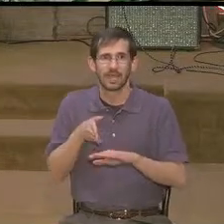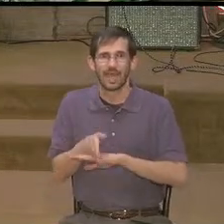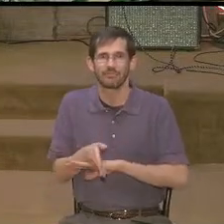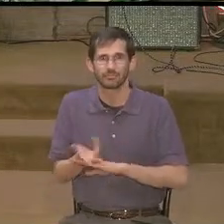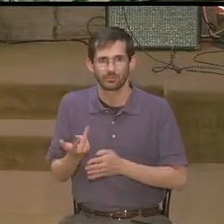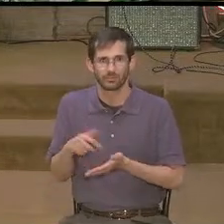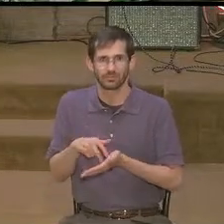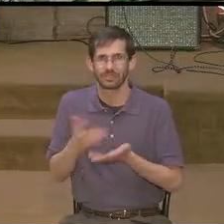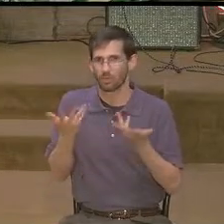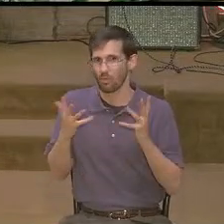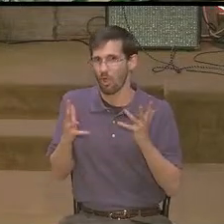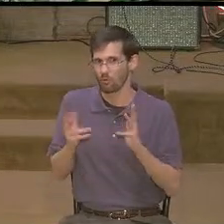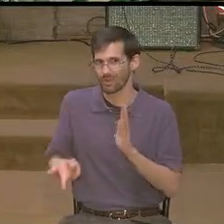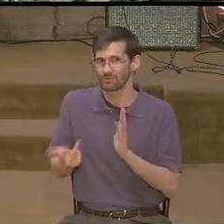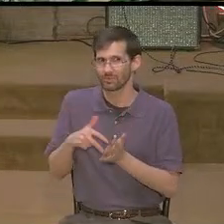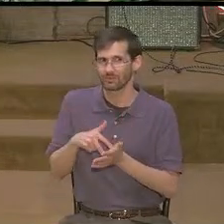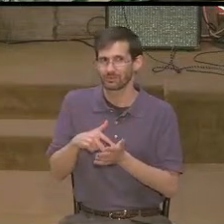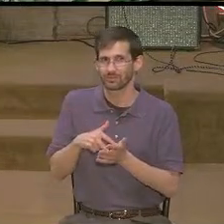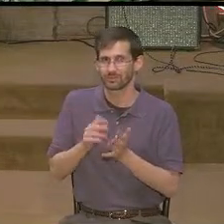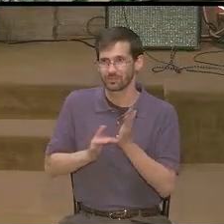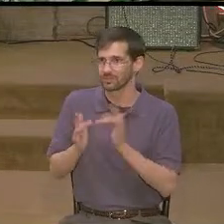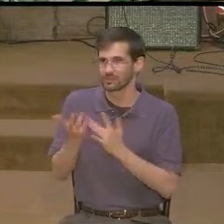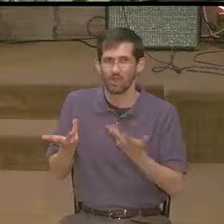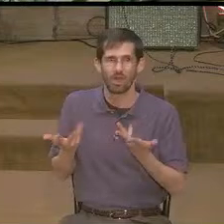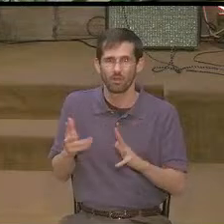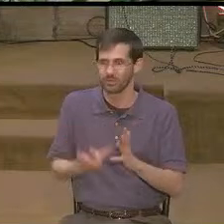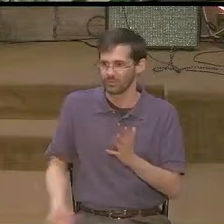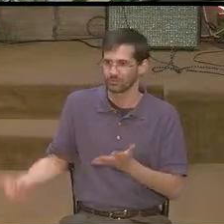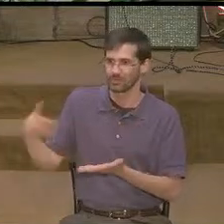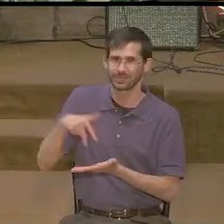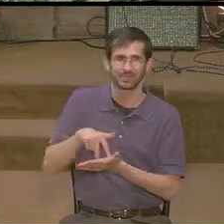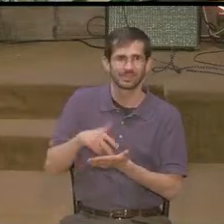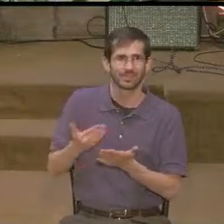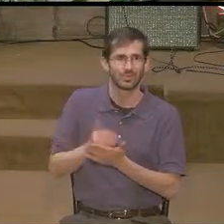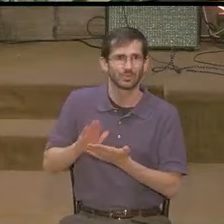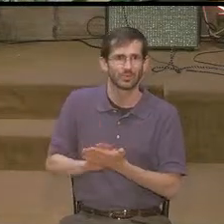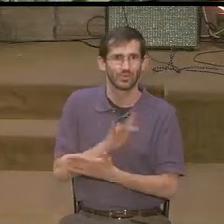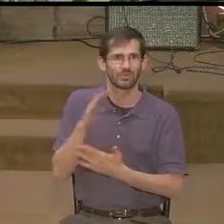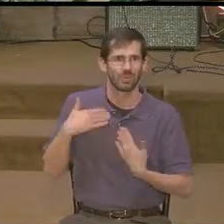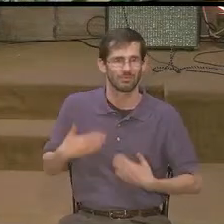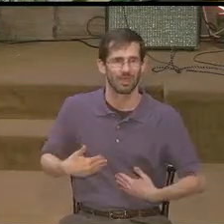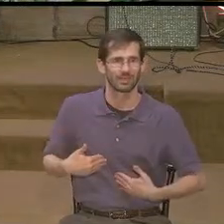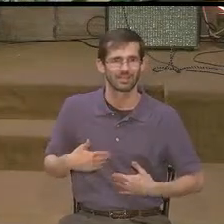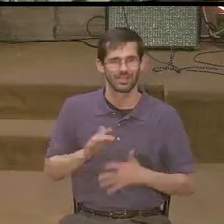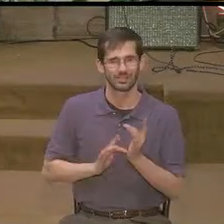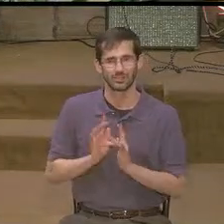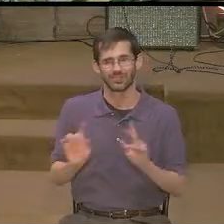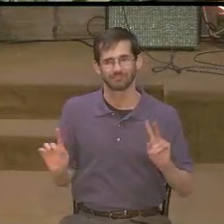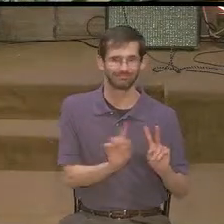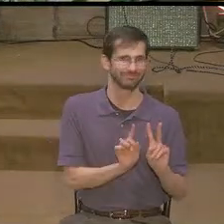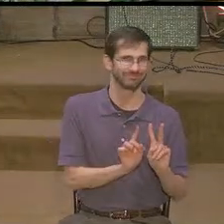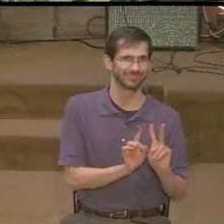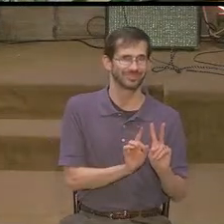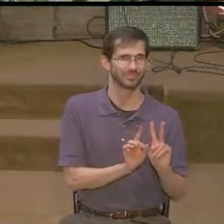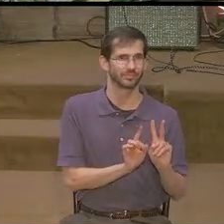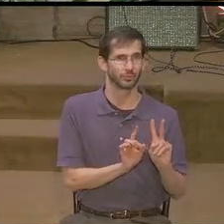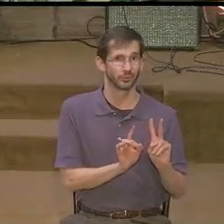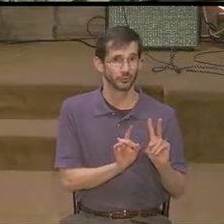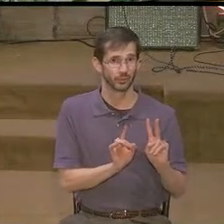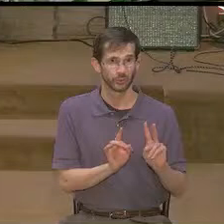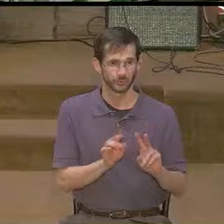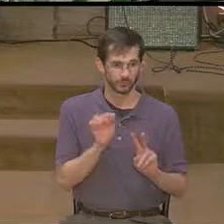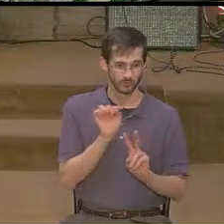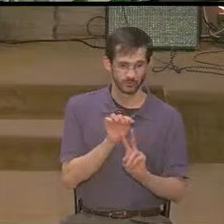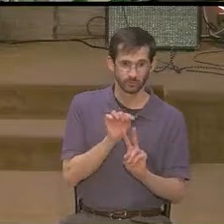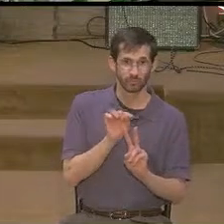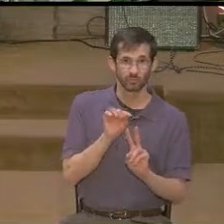right? He's risen in his glorified body. So the one whose name was Cleopas answered and